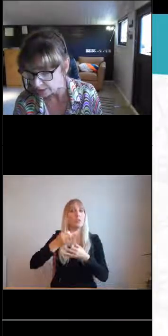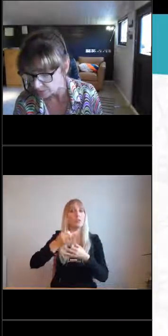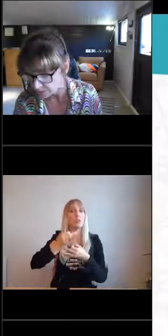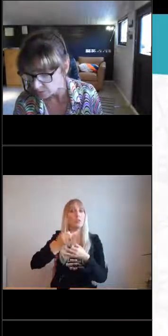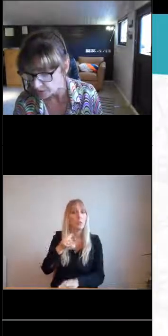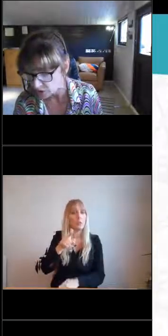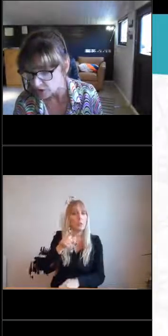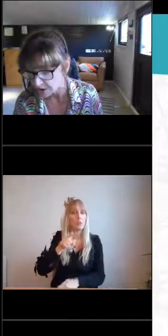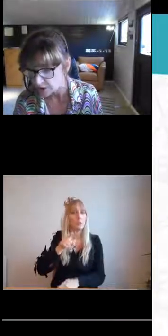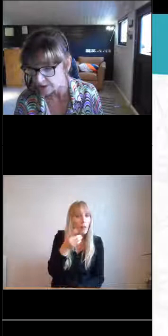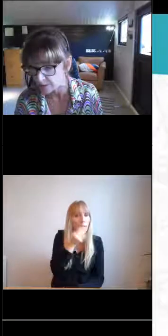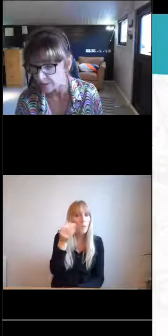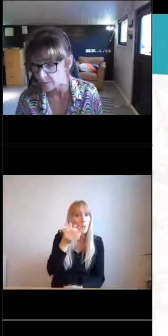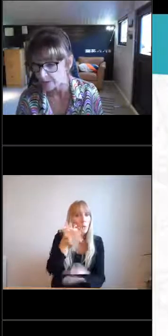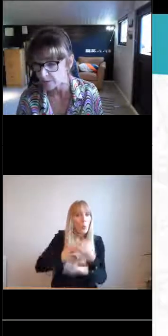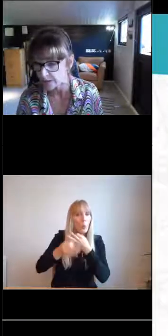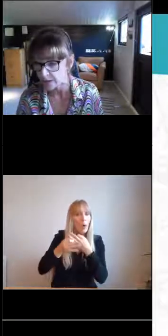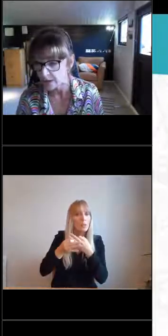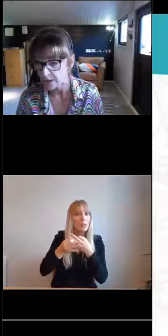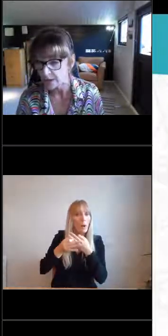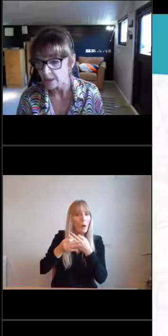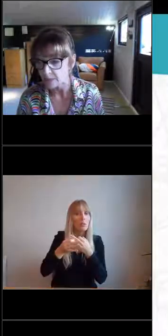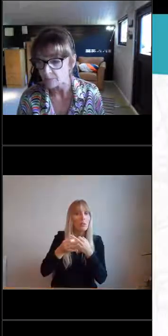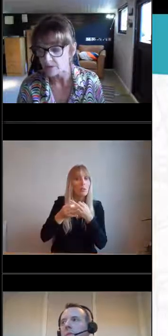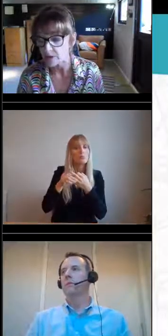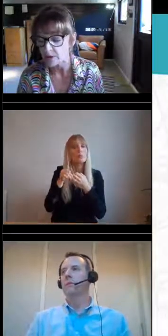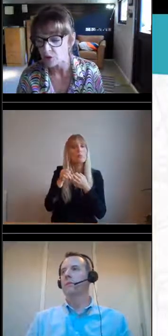a couple of questions actually come in about the